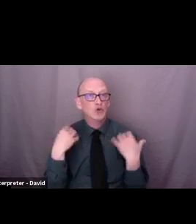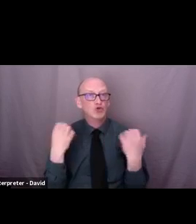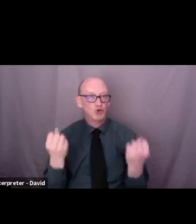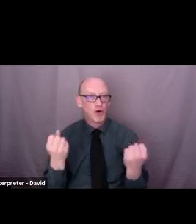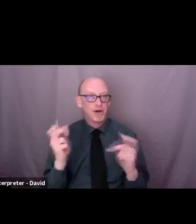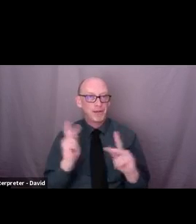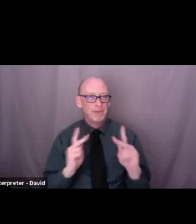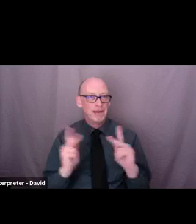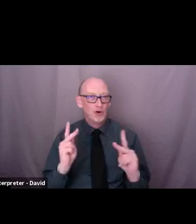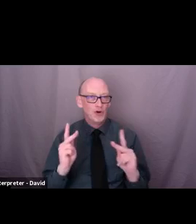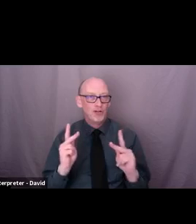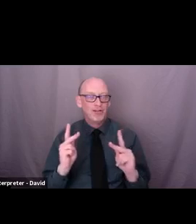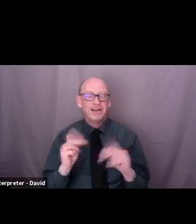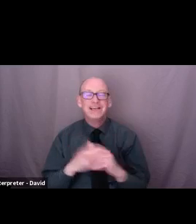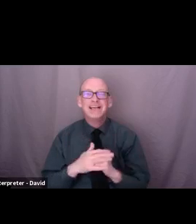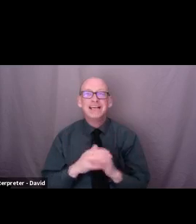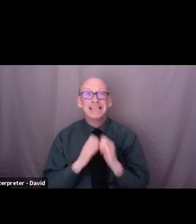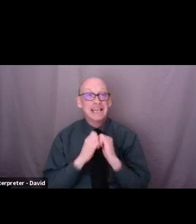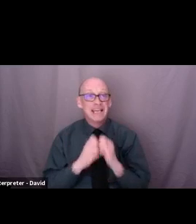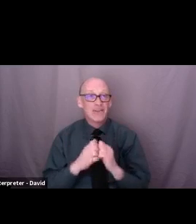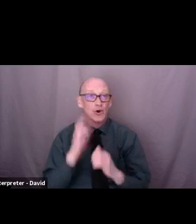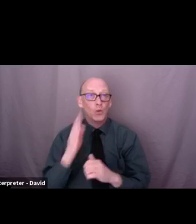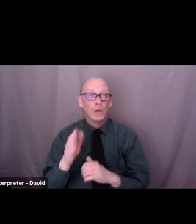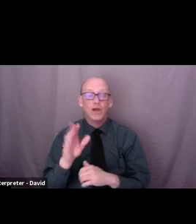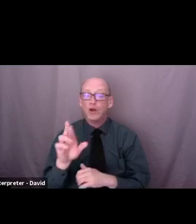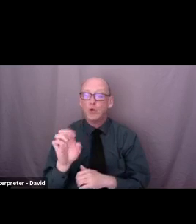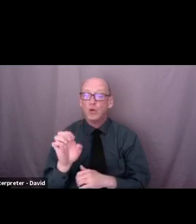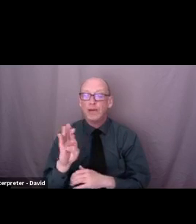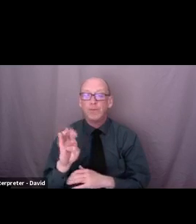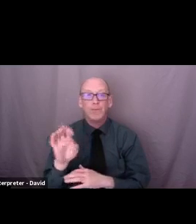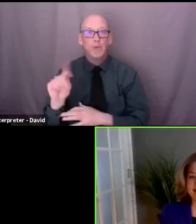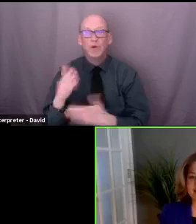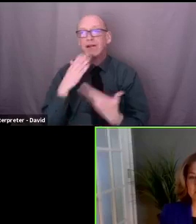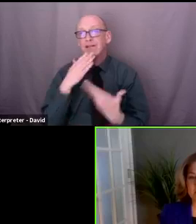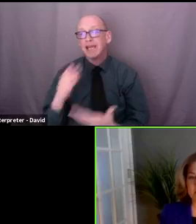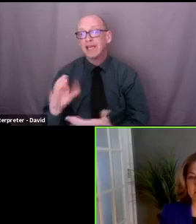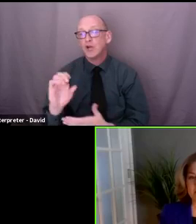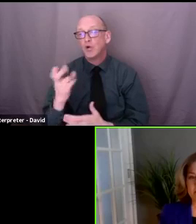and together we will reboot. Thanks, Chris.